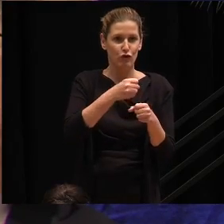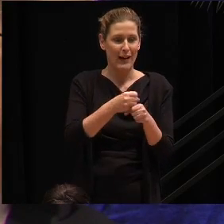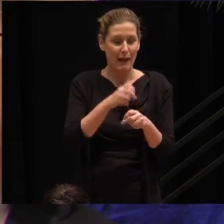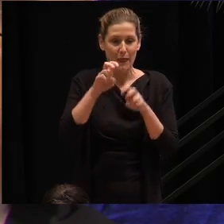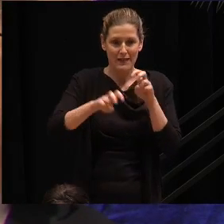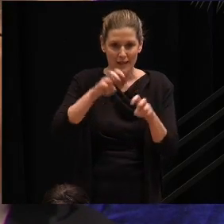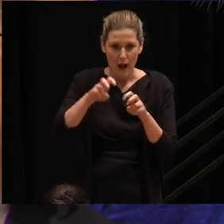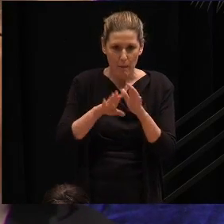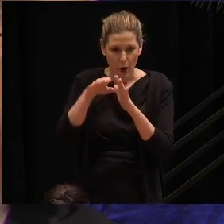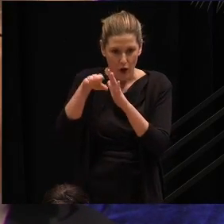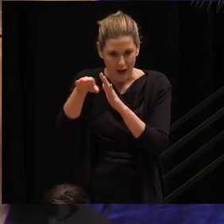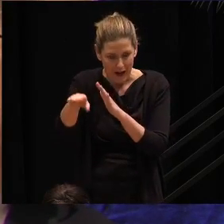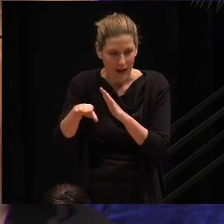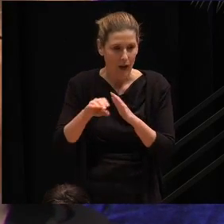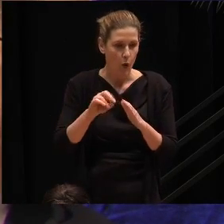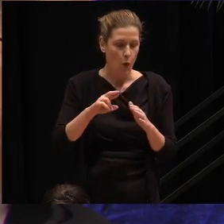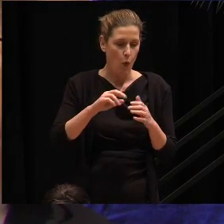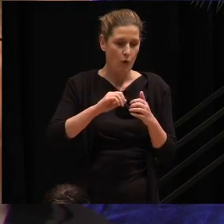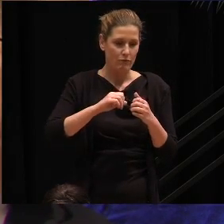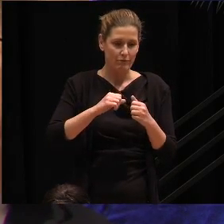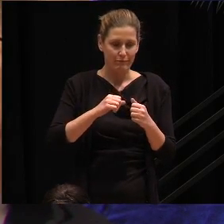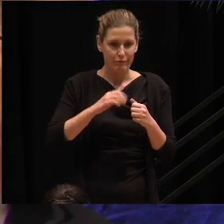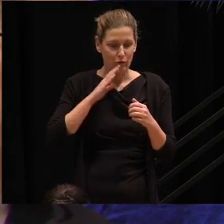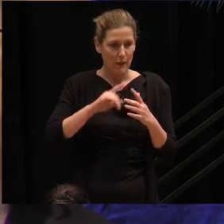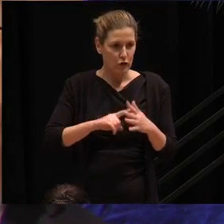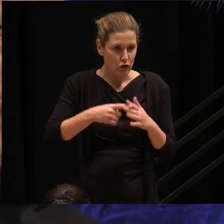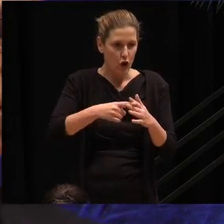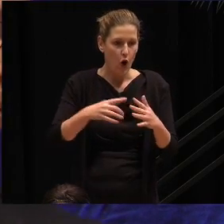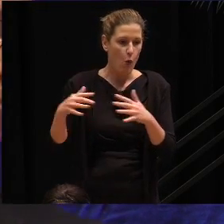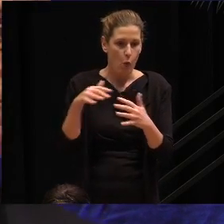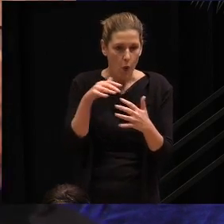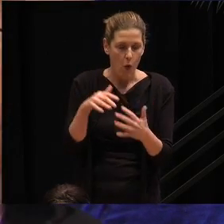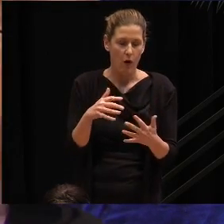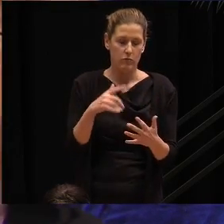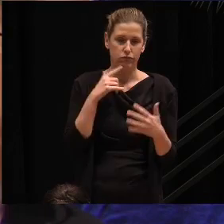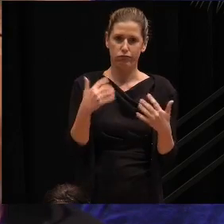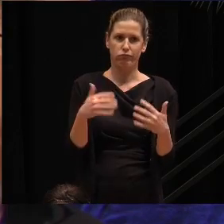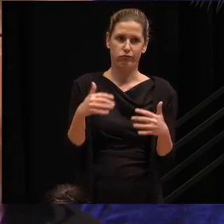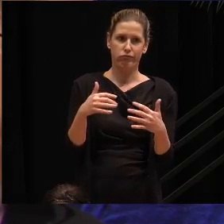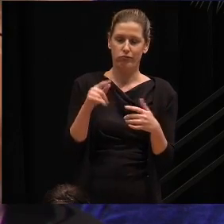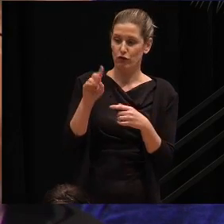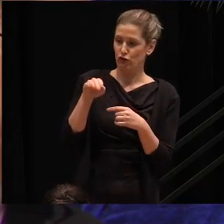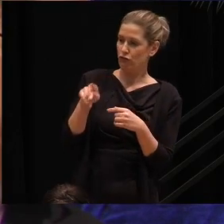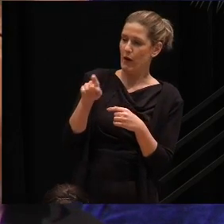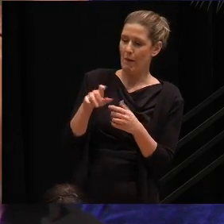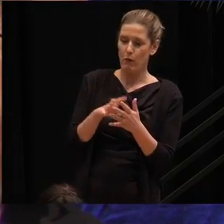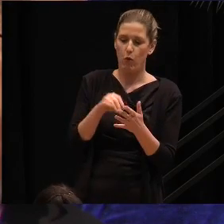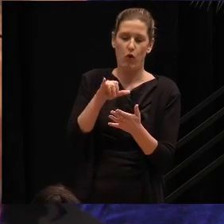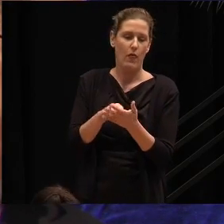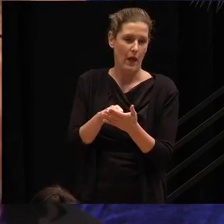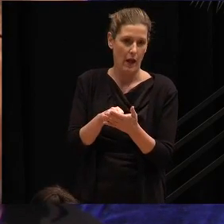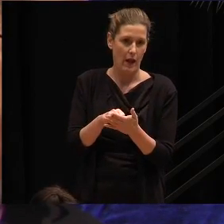could have the power to start a nuclear war. So that's something that Donald Trump has had to learn. But on